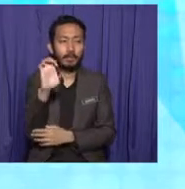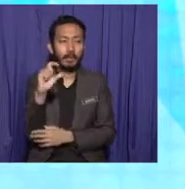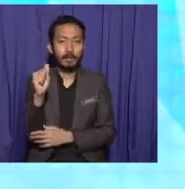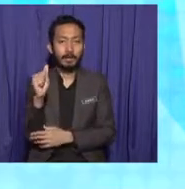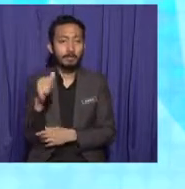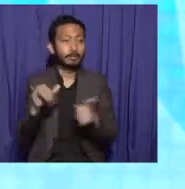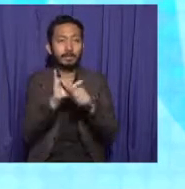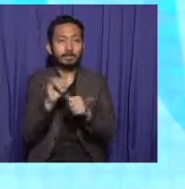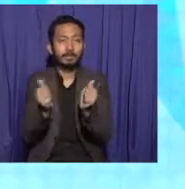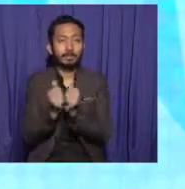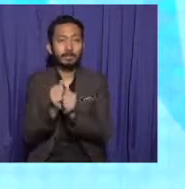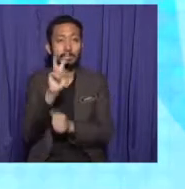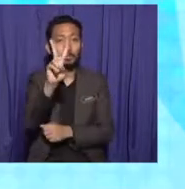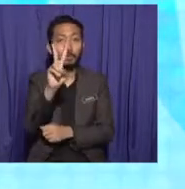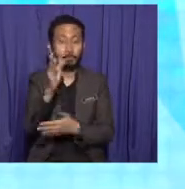2 pi f.